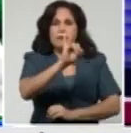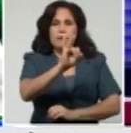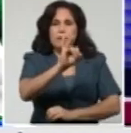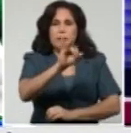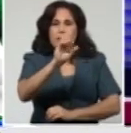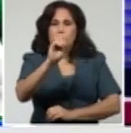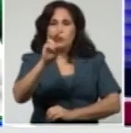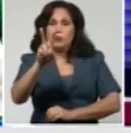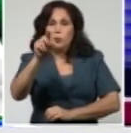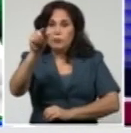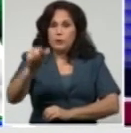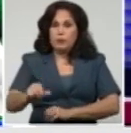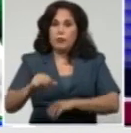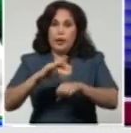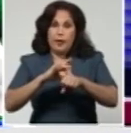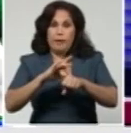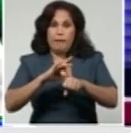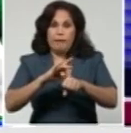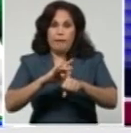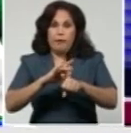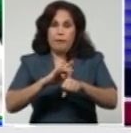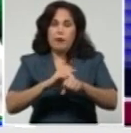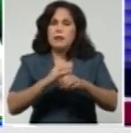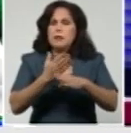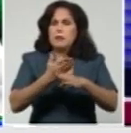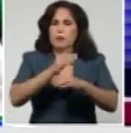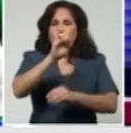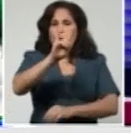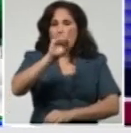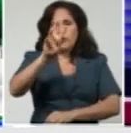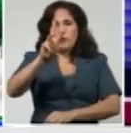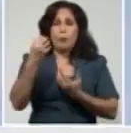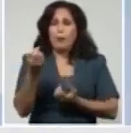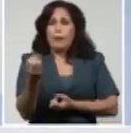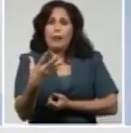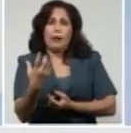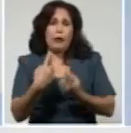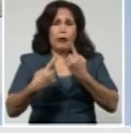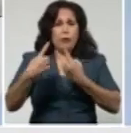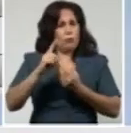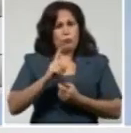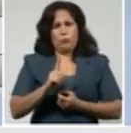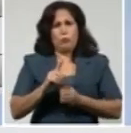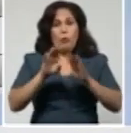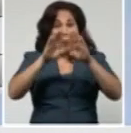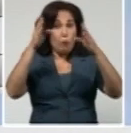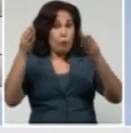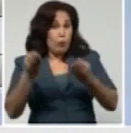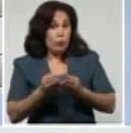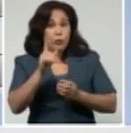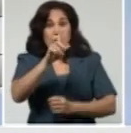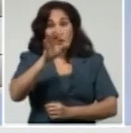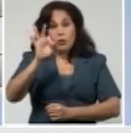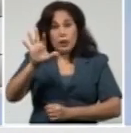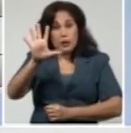As of yesterday, COVID-19 continues to be present in the same 185